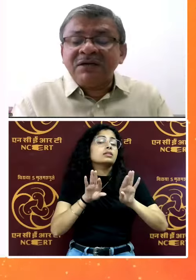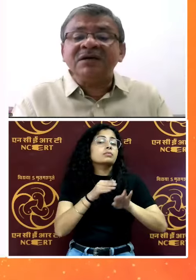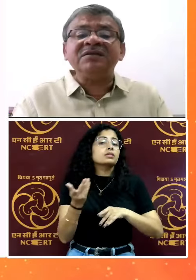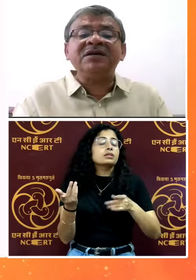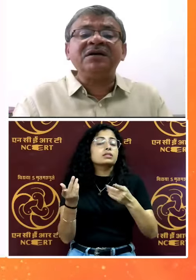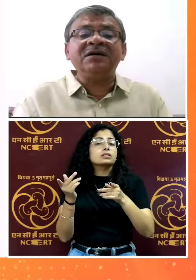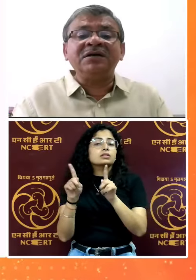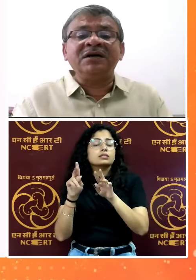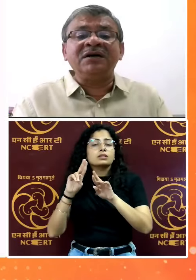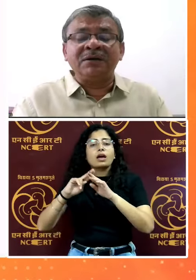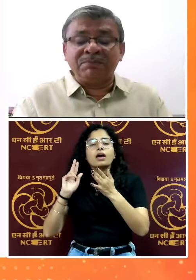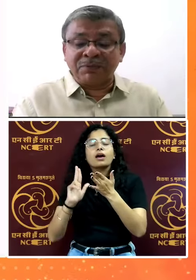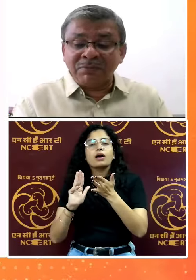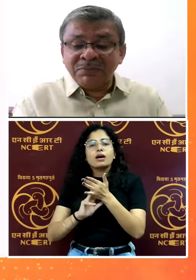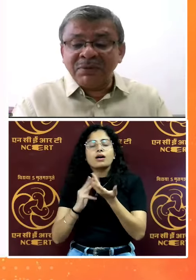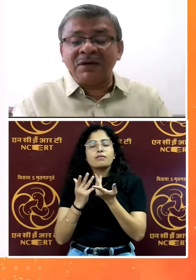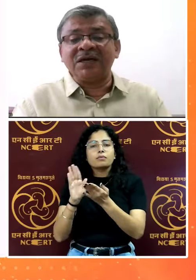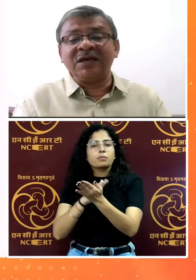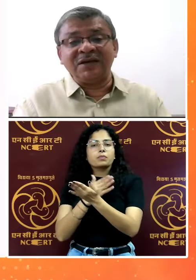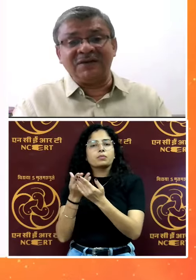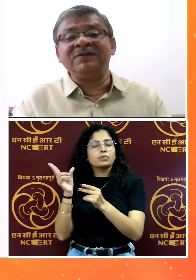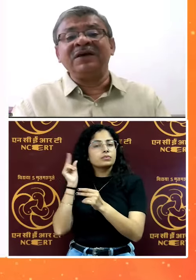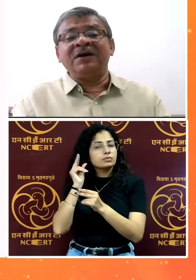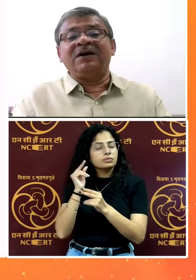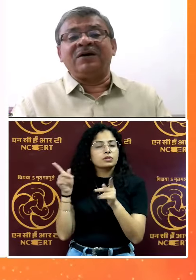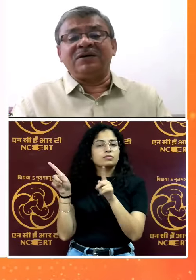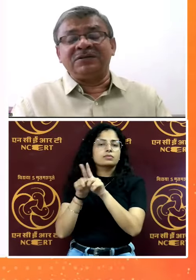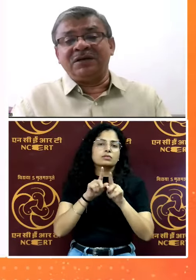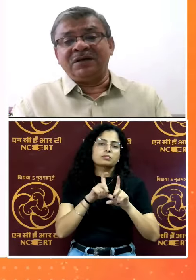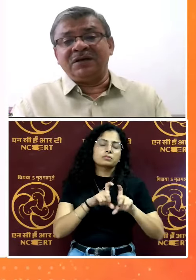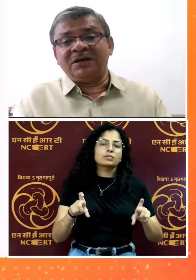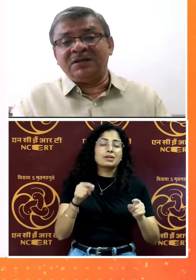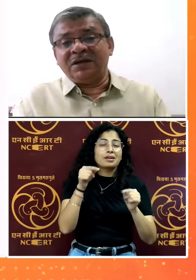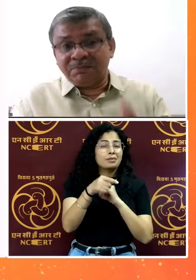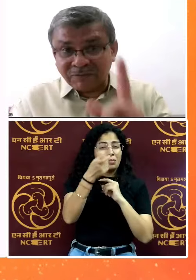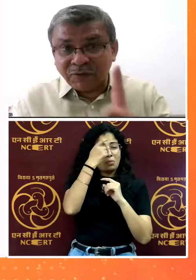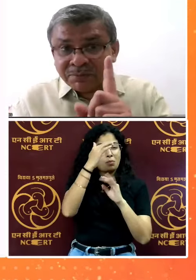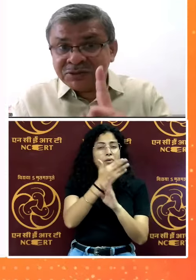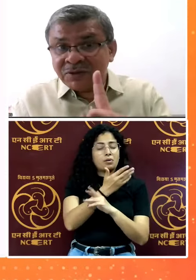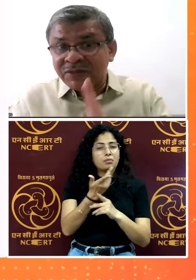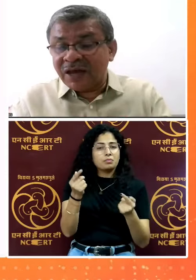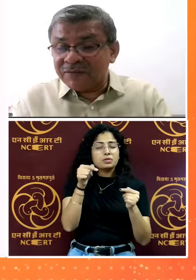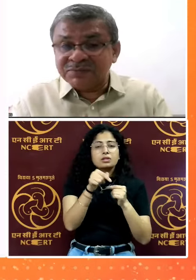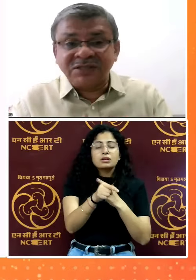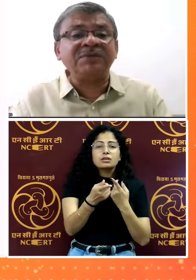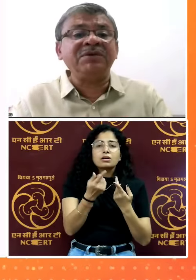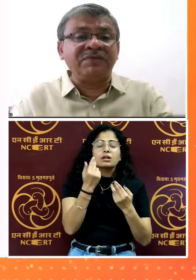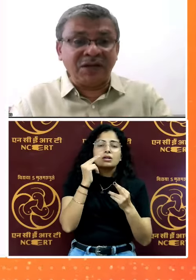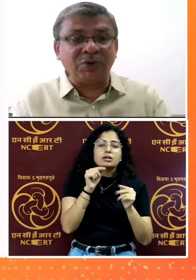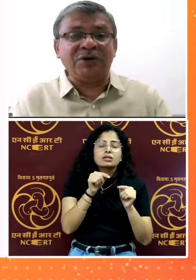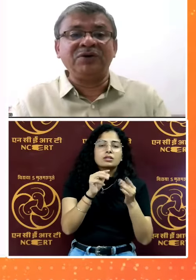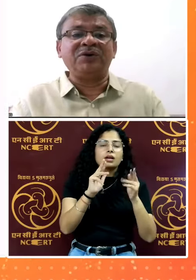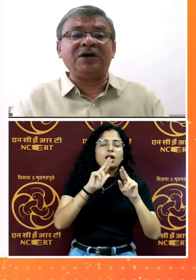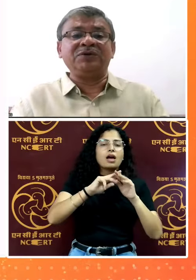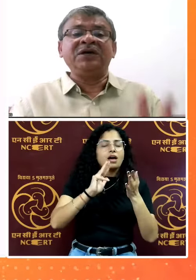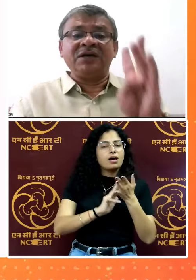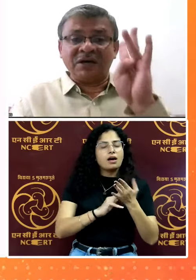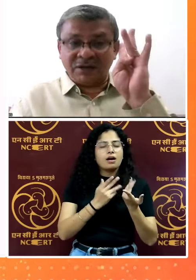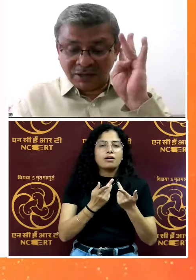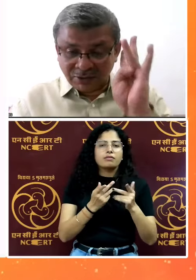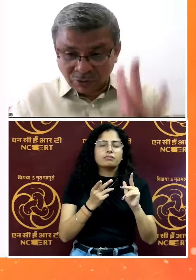But the problem here is the performance of the FM system is very good, no